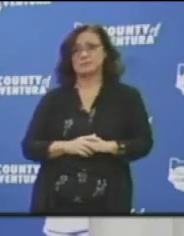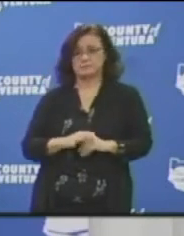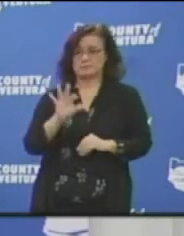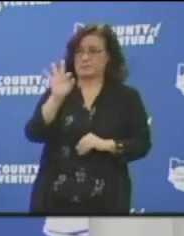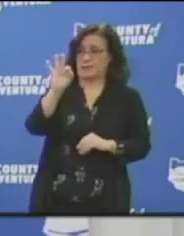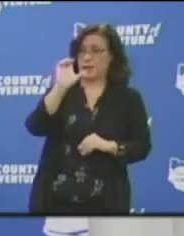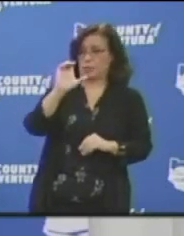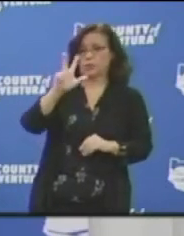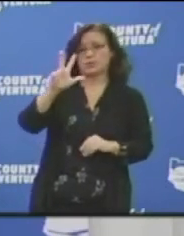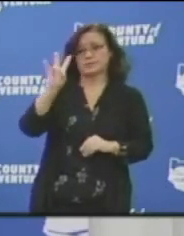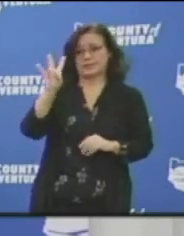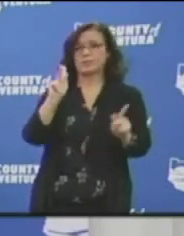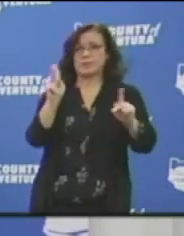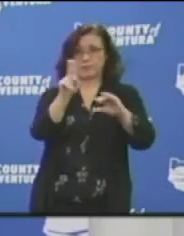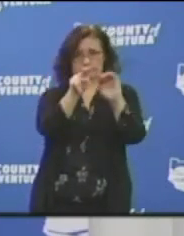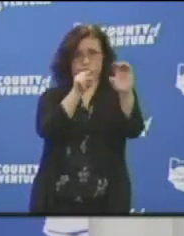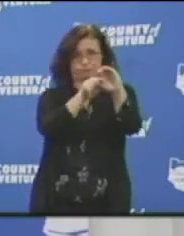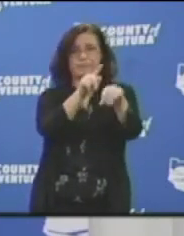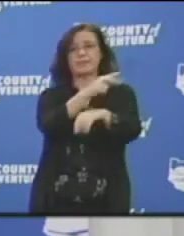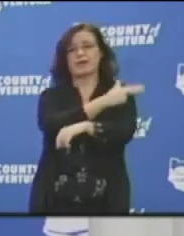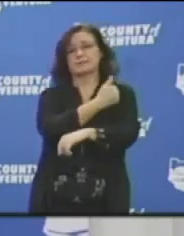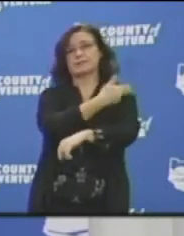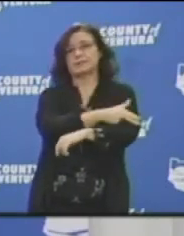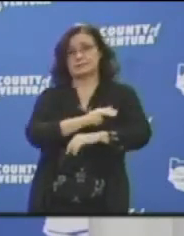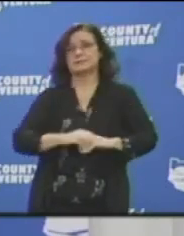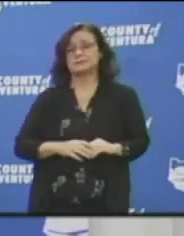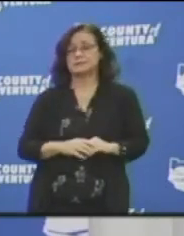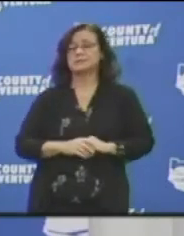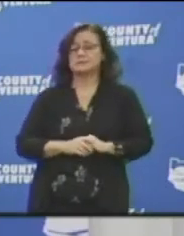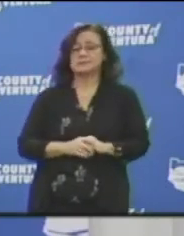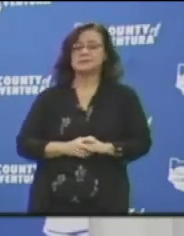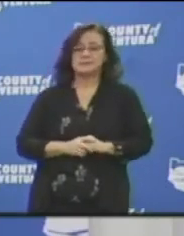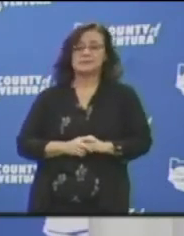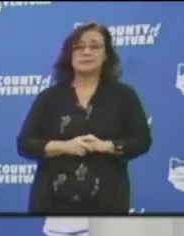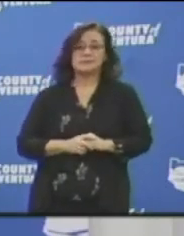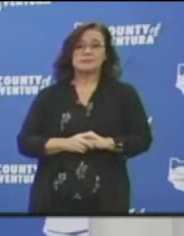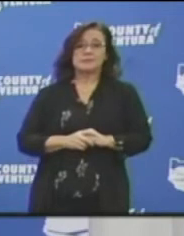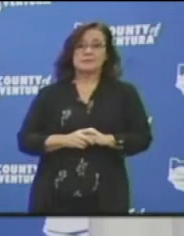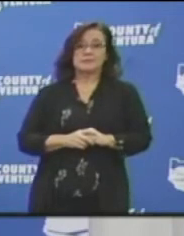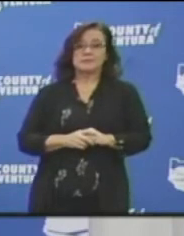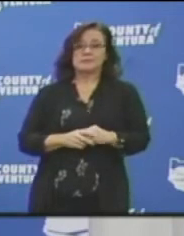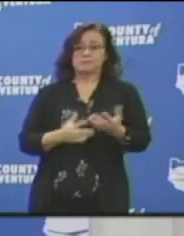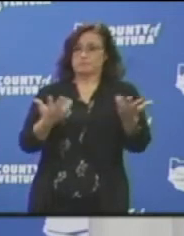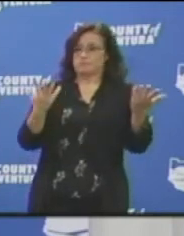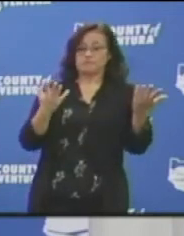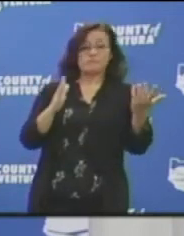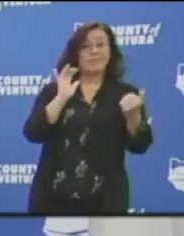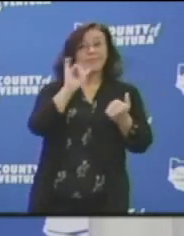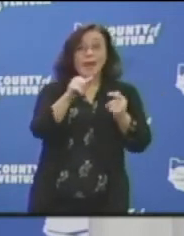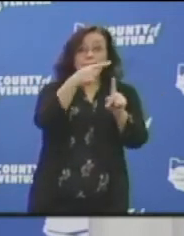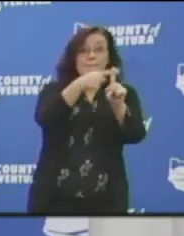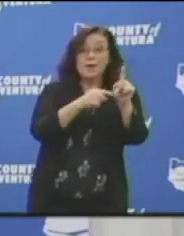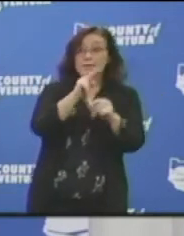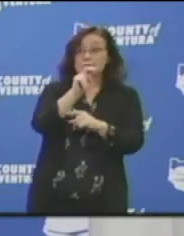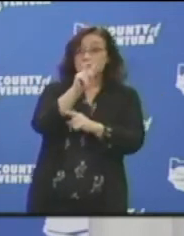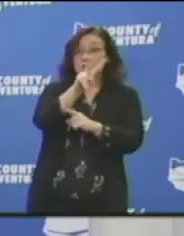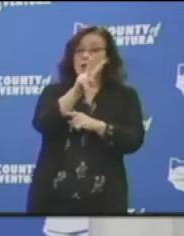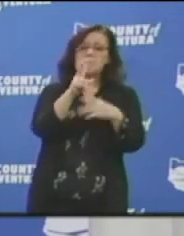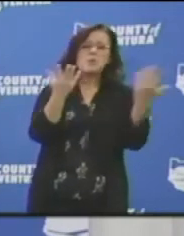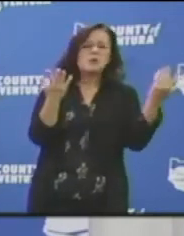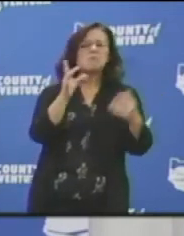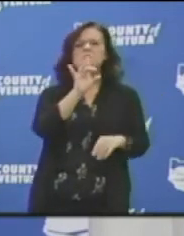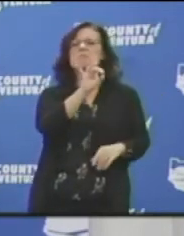937. And all of November we did not have a day over